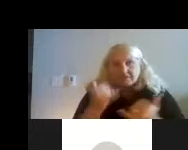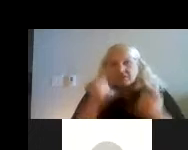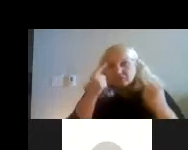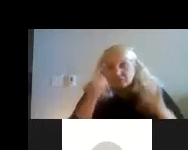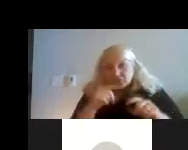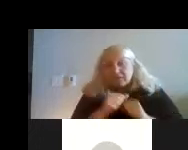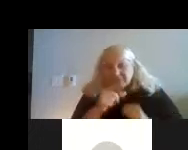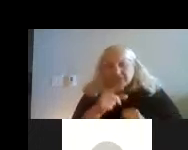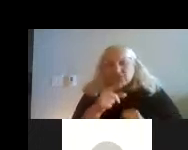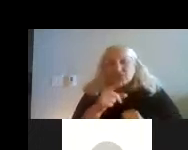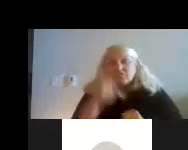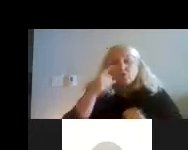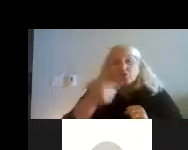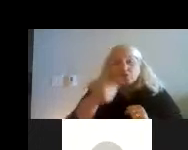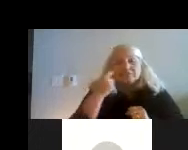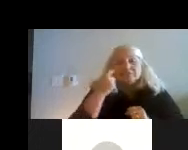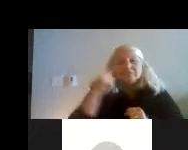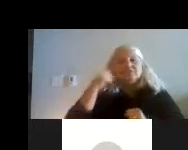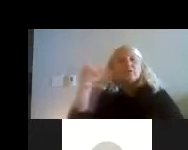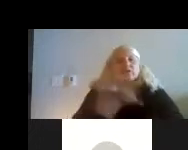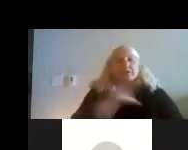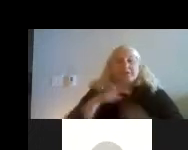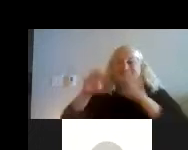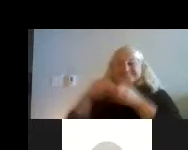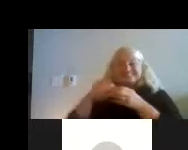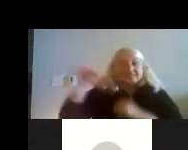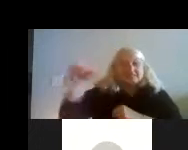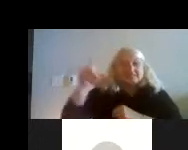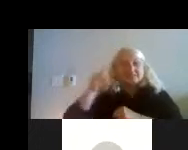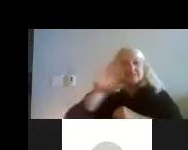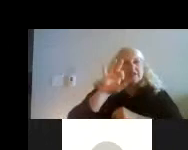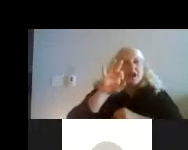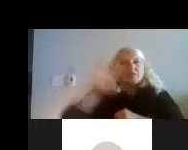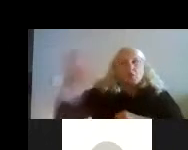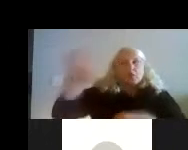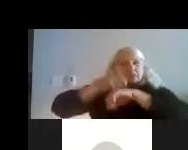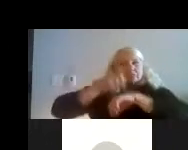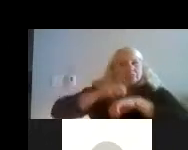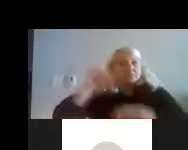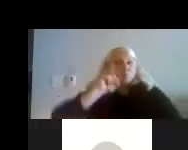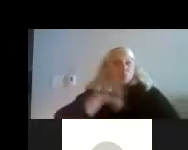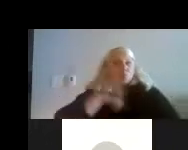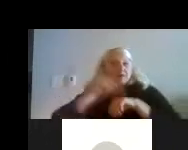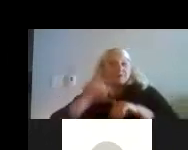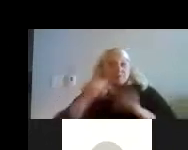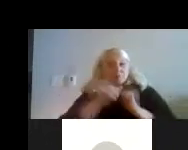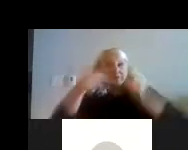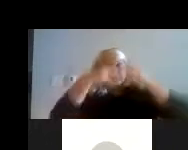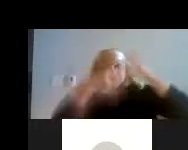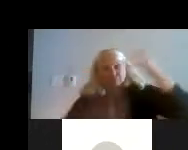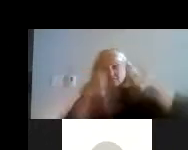of the Truth and Reconciliation Commission and their 94 calls to action. And so all these institutions